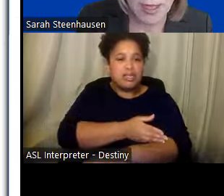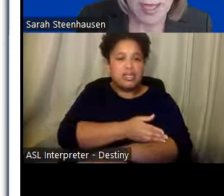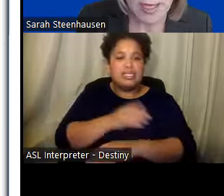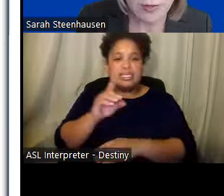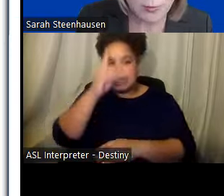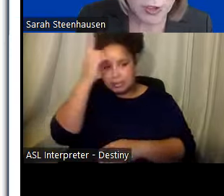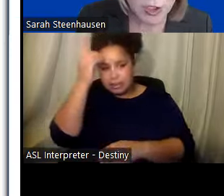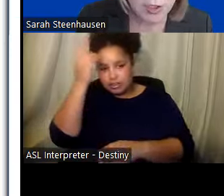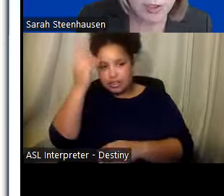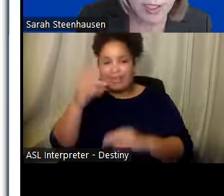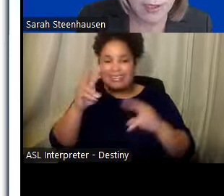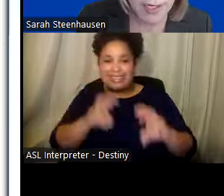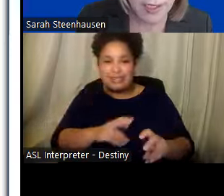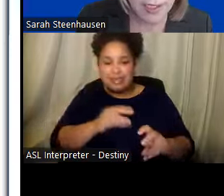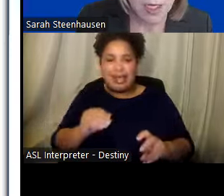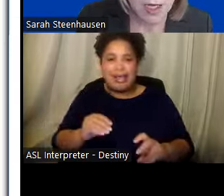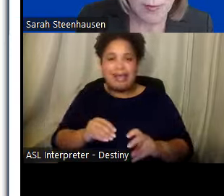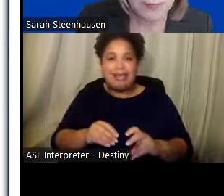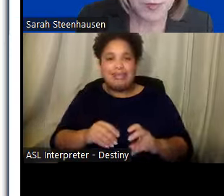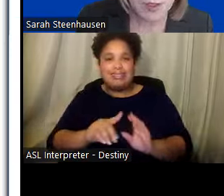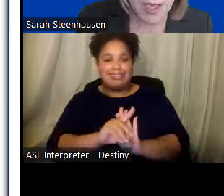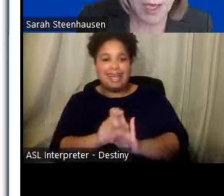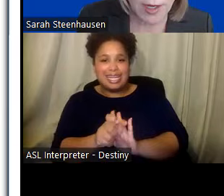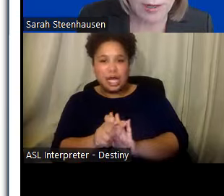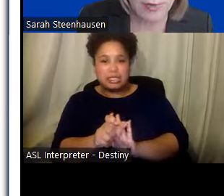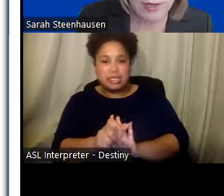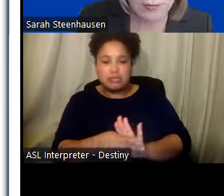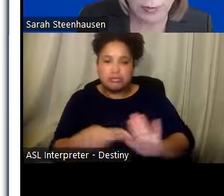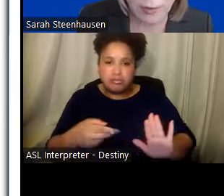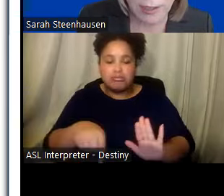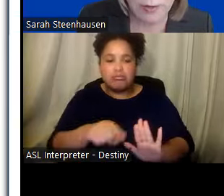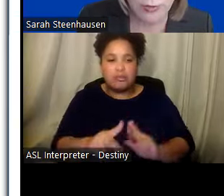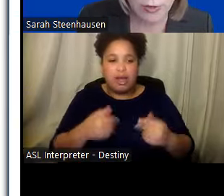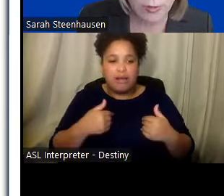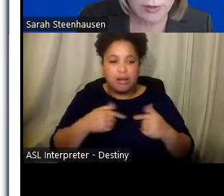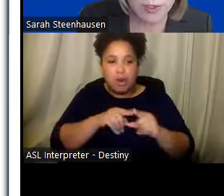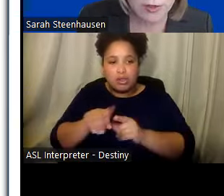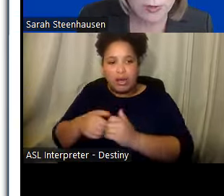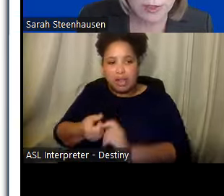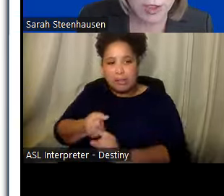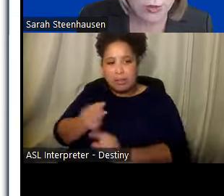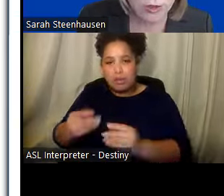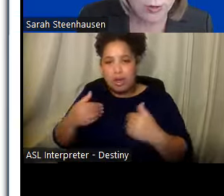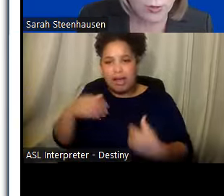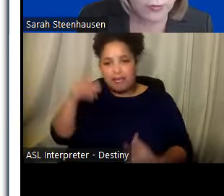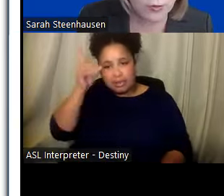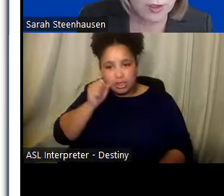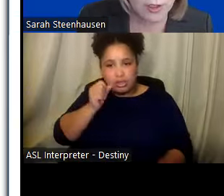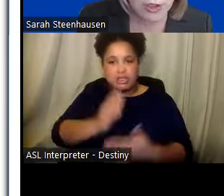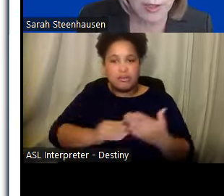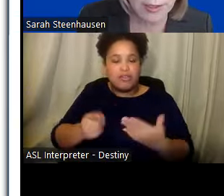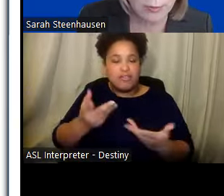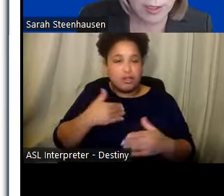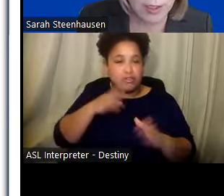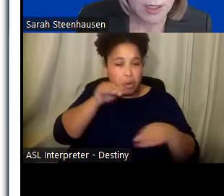program, and particularly highlighting how that impacts people with Down syndrome. Of course, this was an issue that you all focused on at